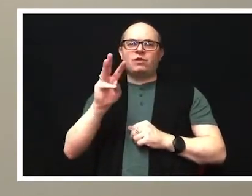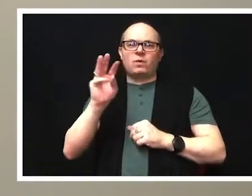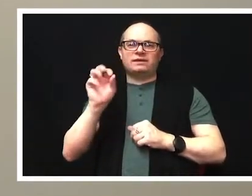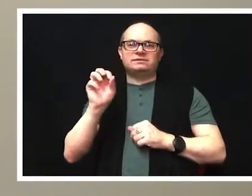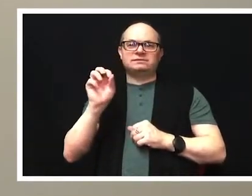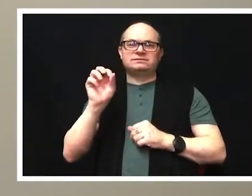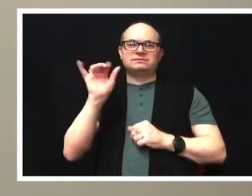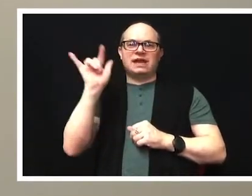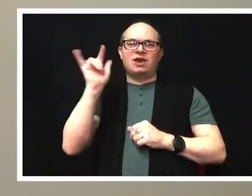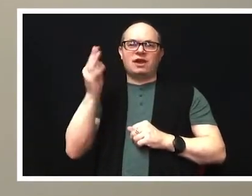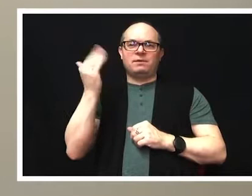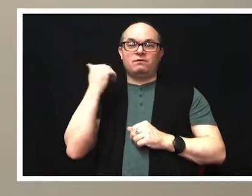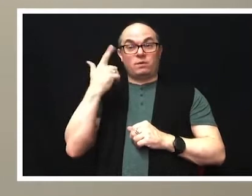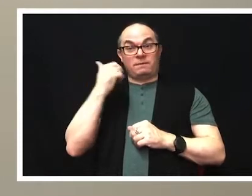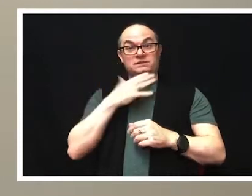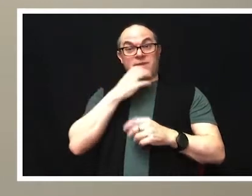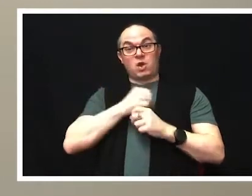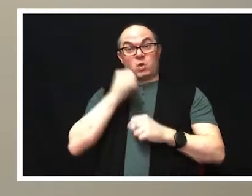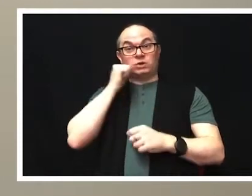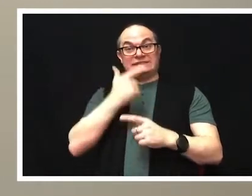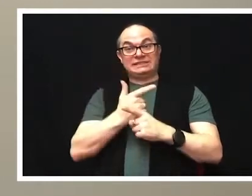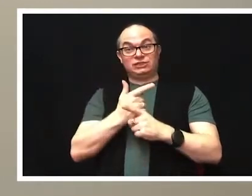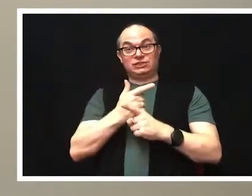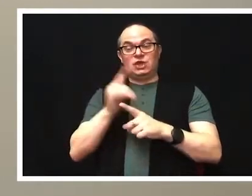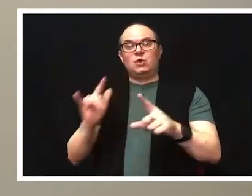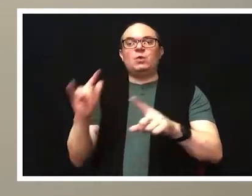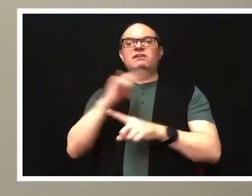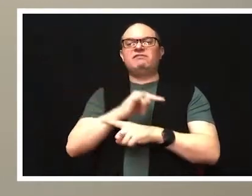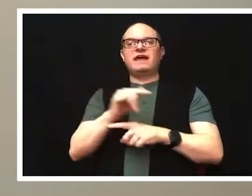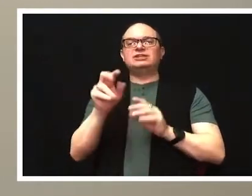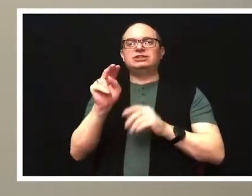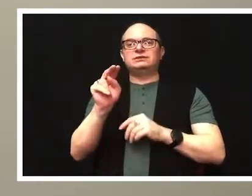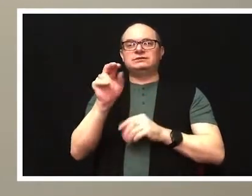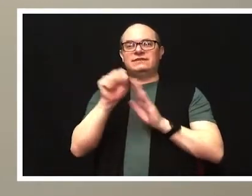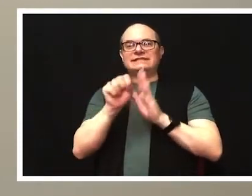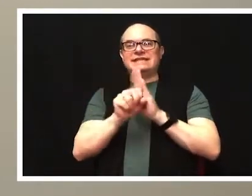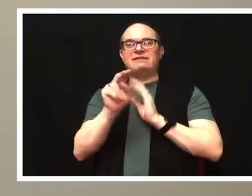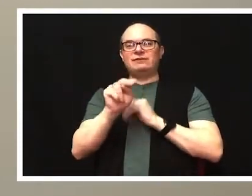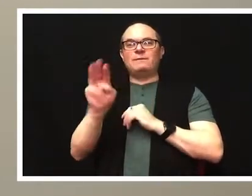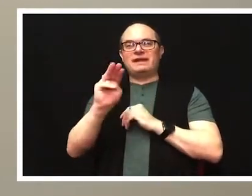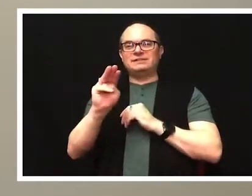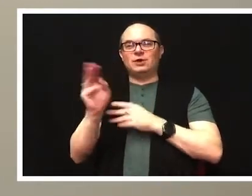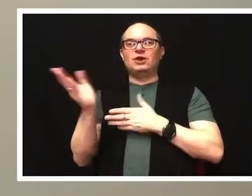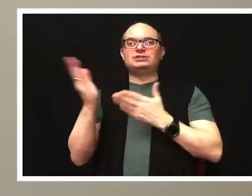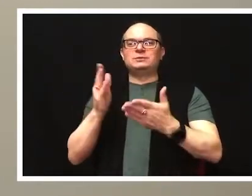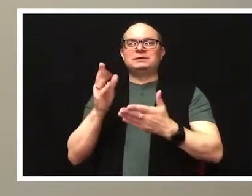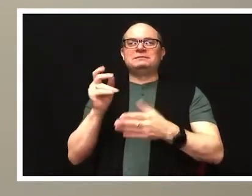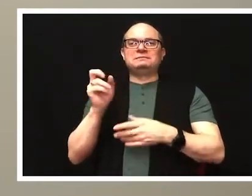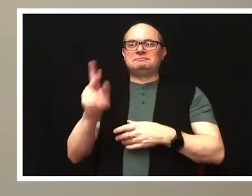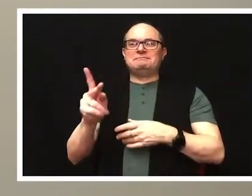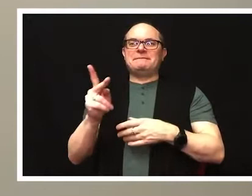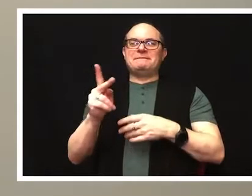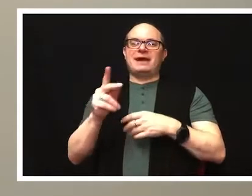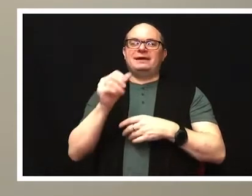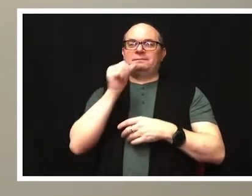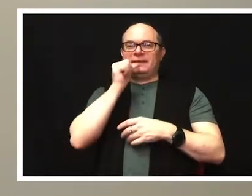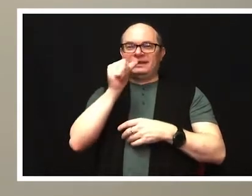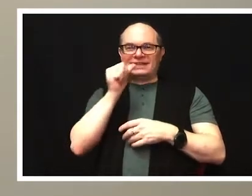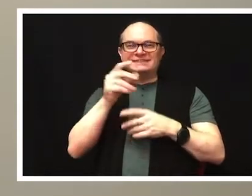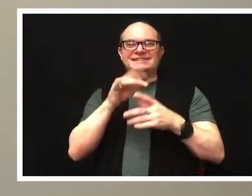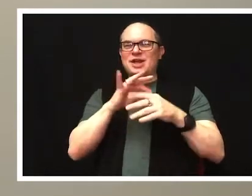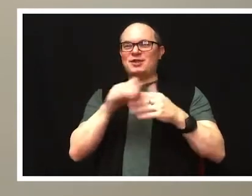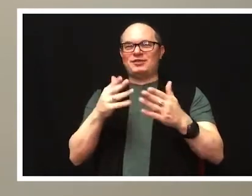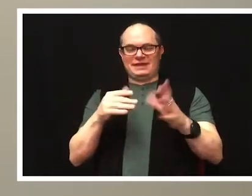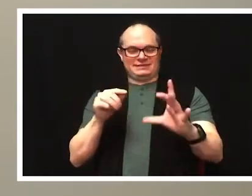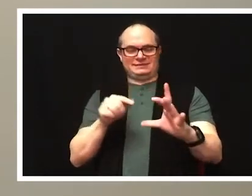Airlines before, mainly because my older sister used to fly to New Mexico a lot, and she'd bring us back barf bags and peanuts to let us know that she was thinking